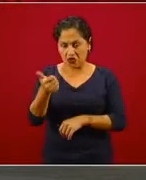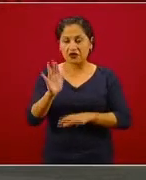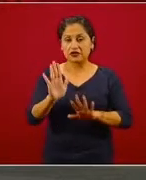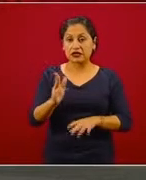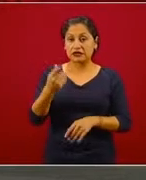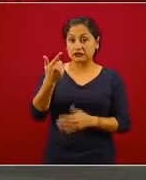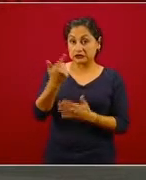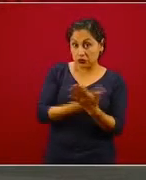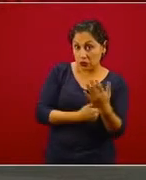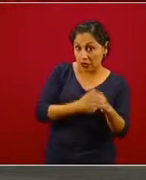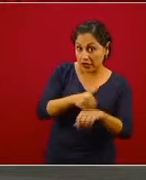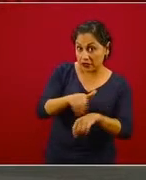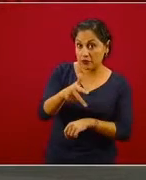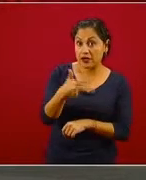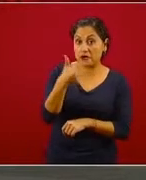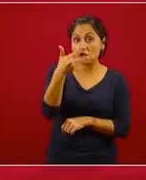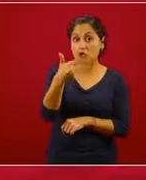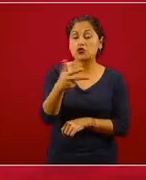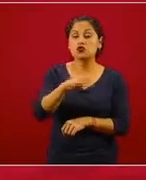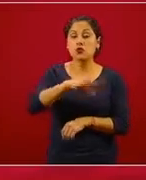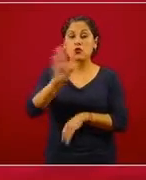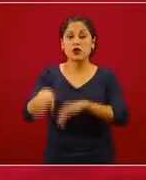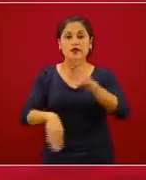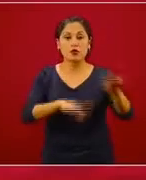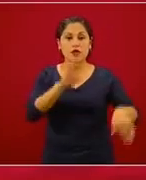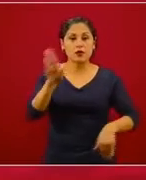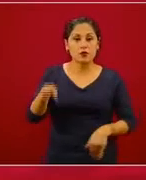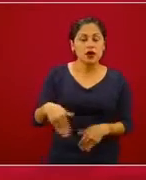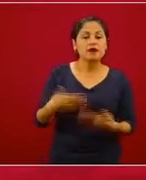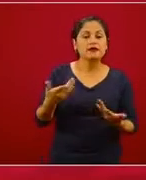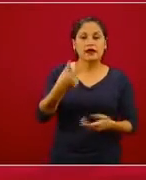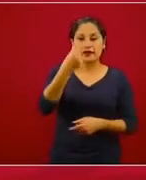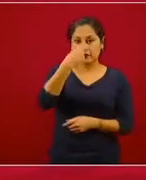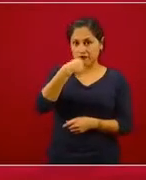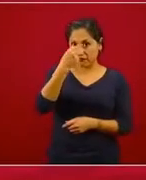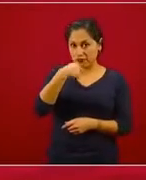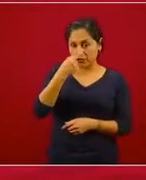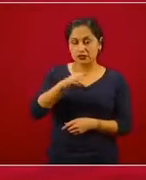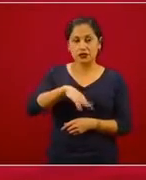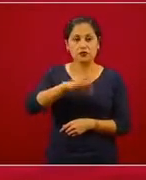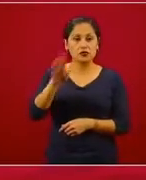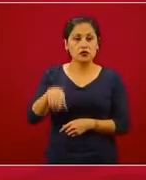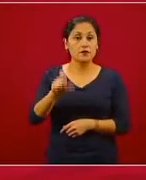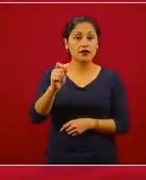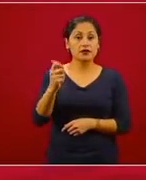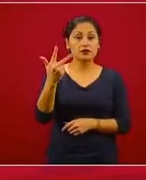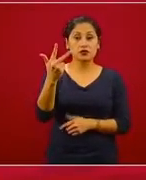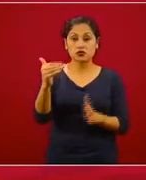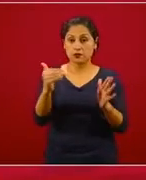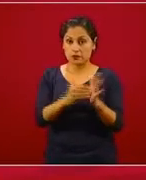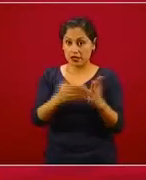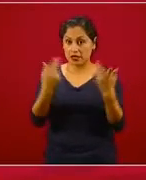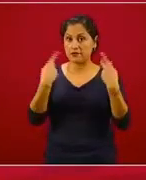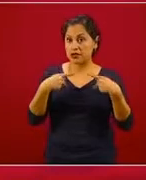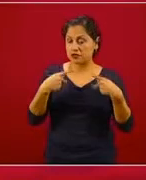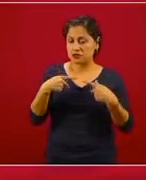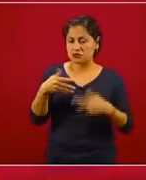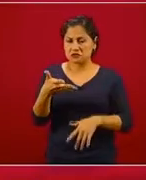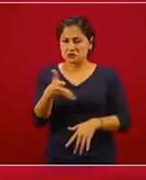The fifth cause is external causes, and then we have other causes. The eighth cause was influenza.